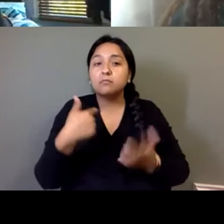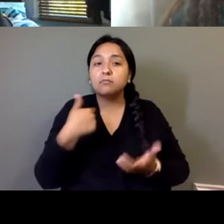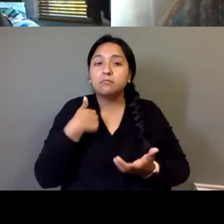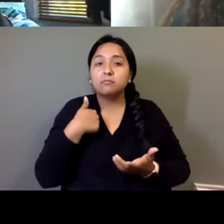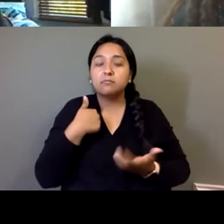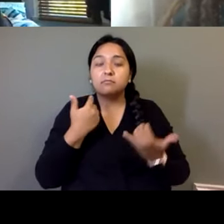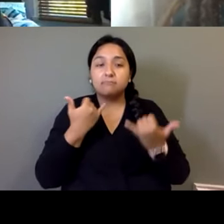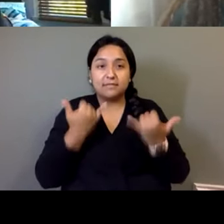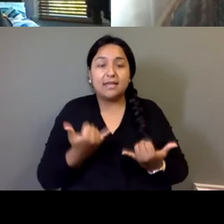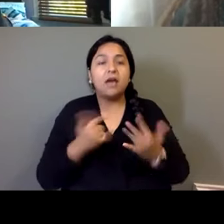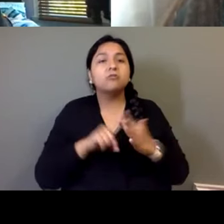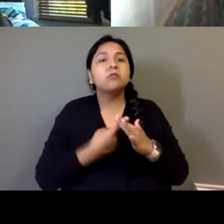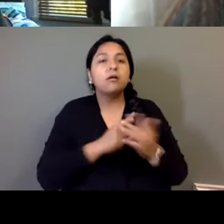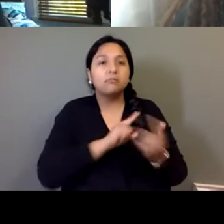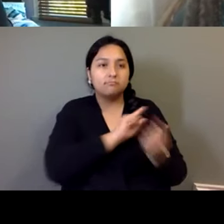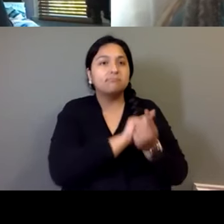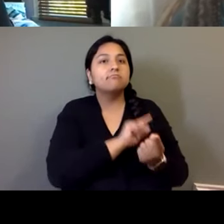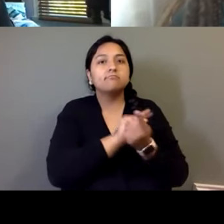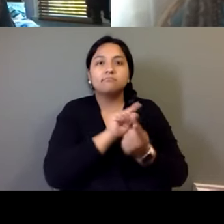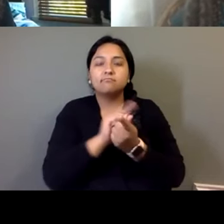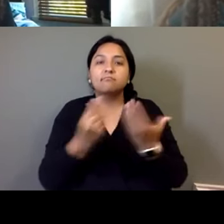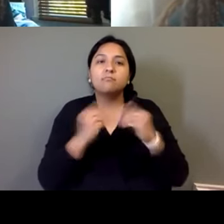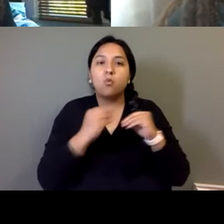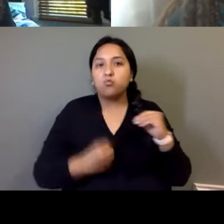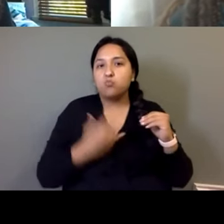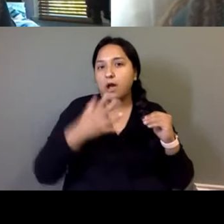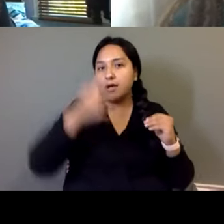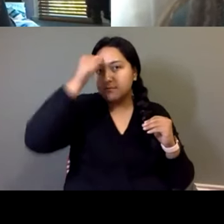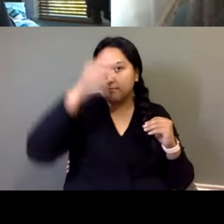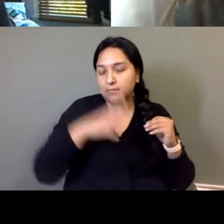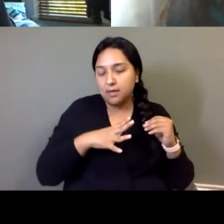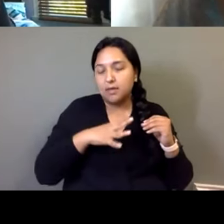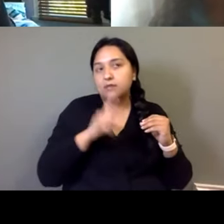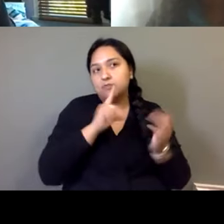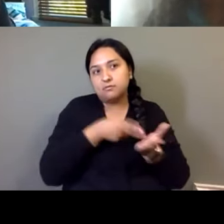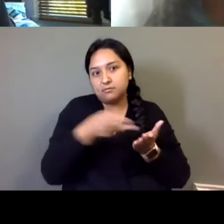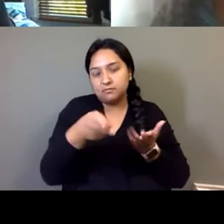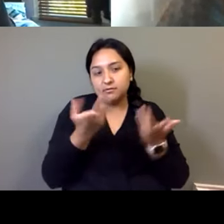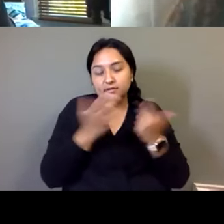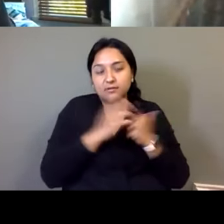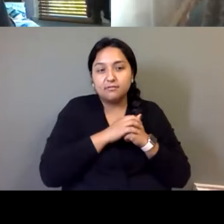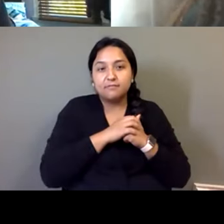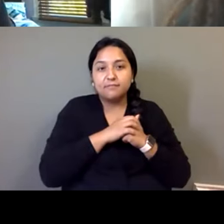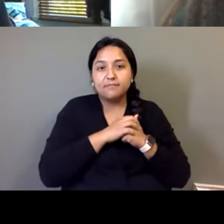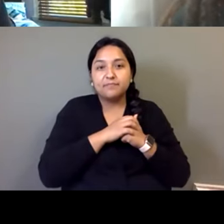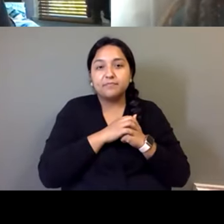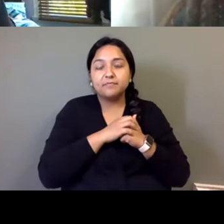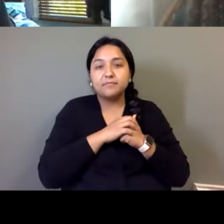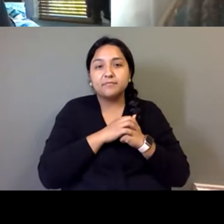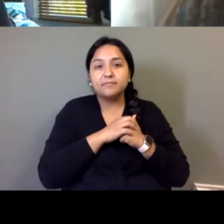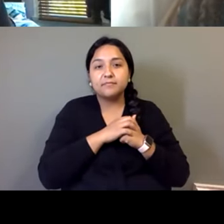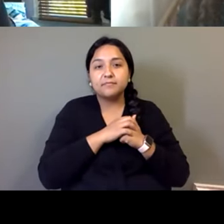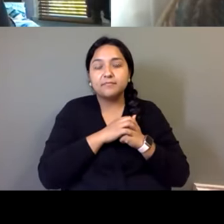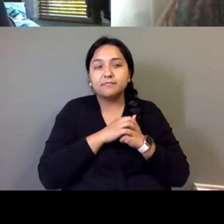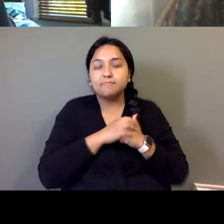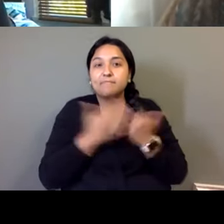meet more and more white men. And like this is like me being like really real. And this is me being real. And it's like, I don't know if